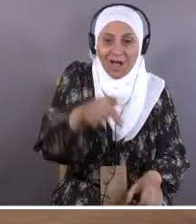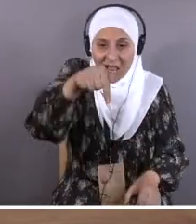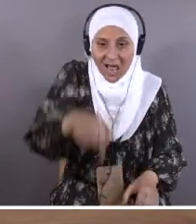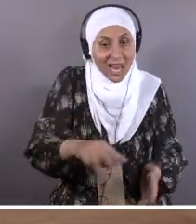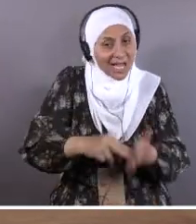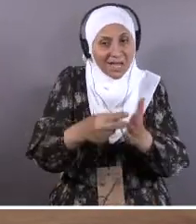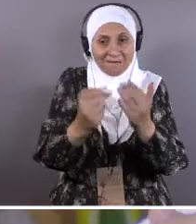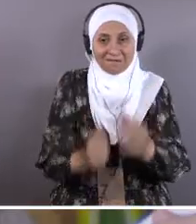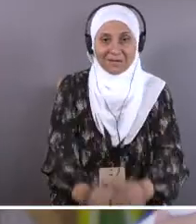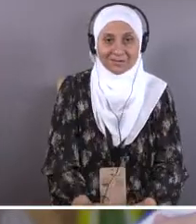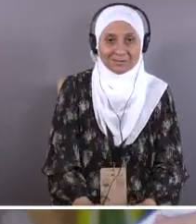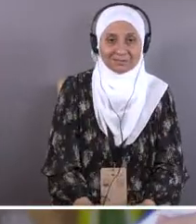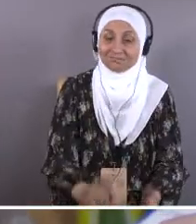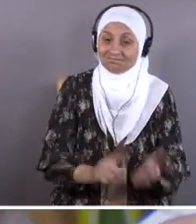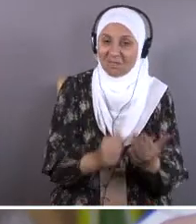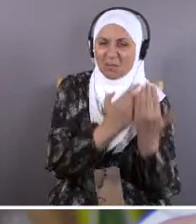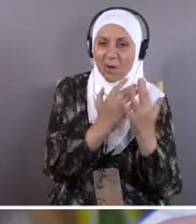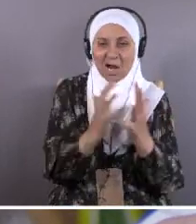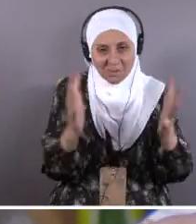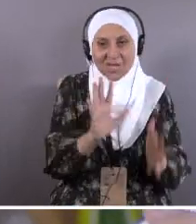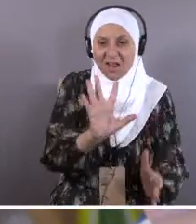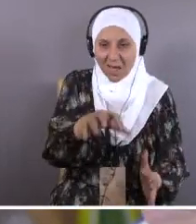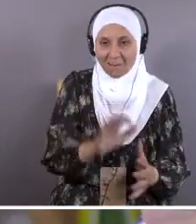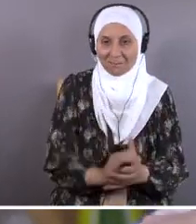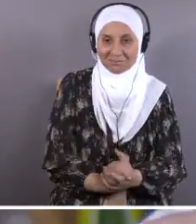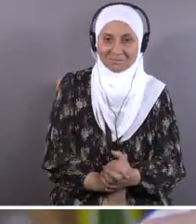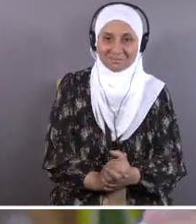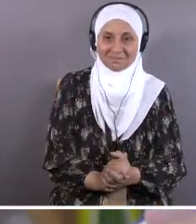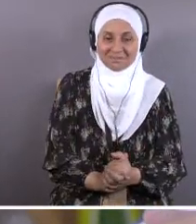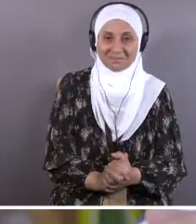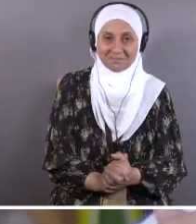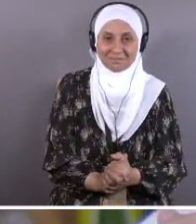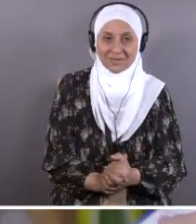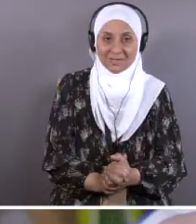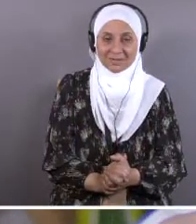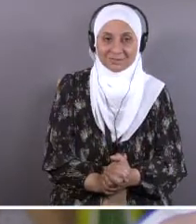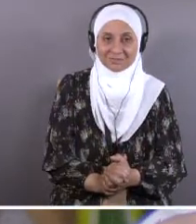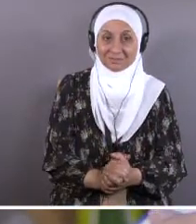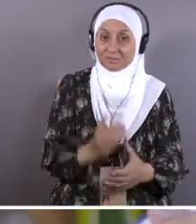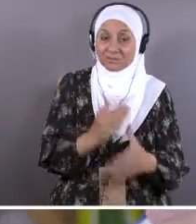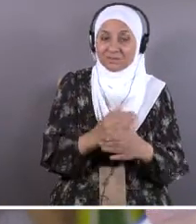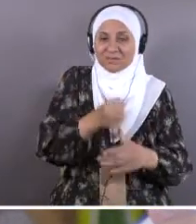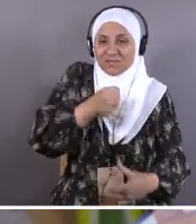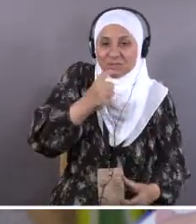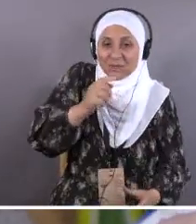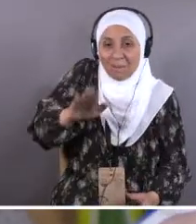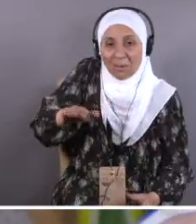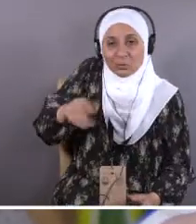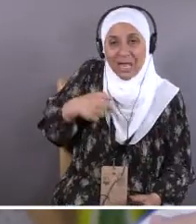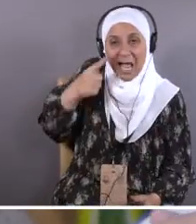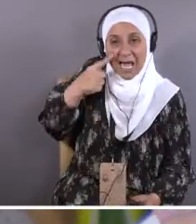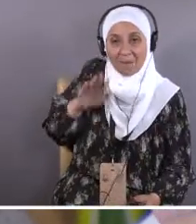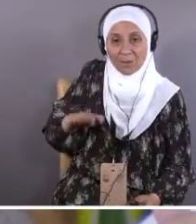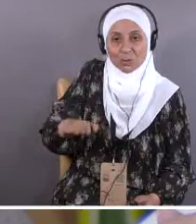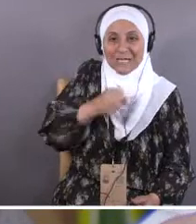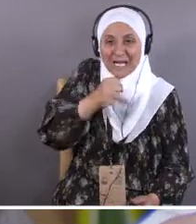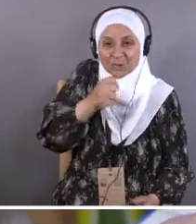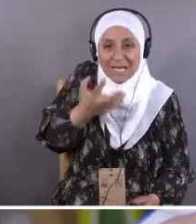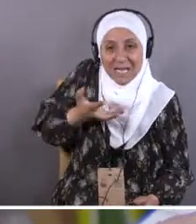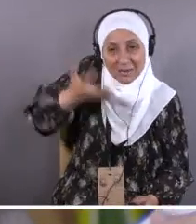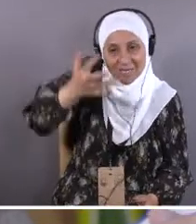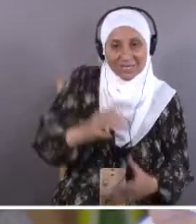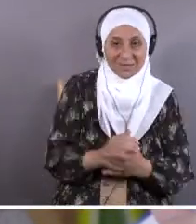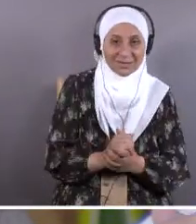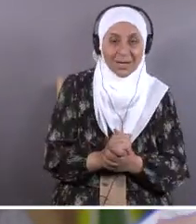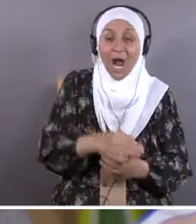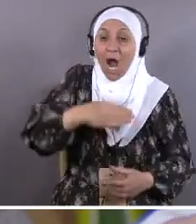we transfer these ideas and principles to our grandchildren? This is a great responsibility. So this is incumbent